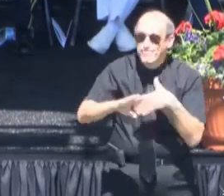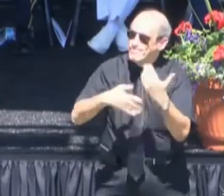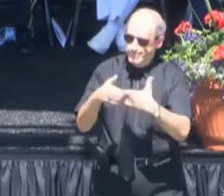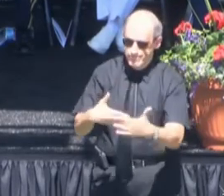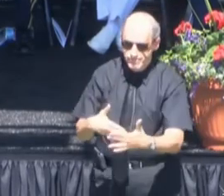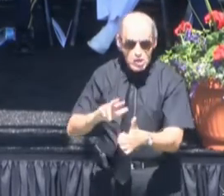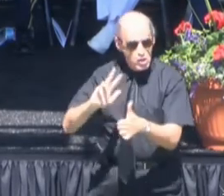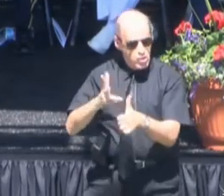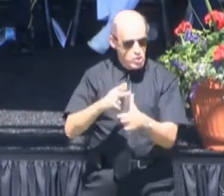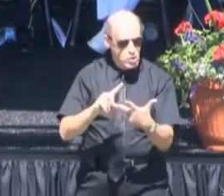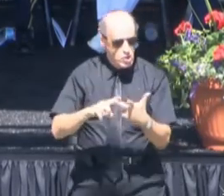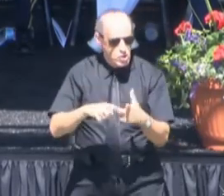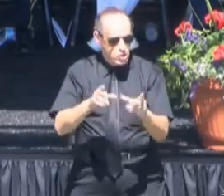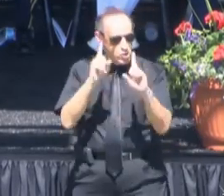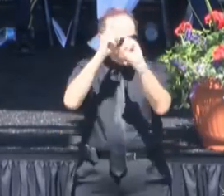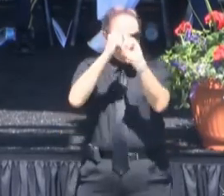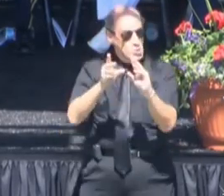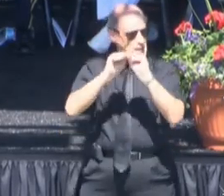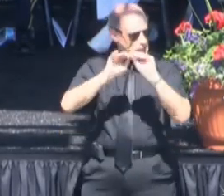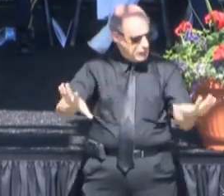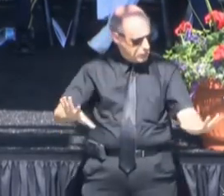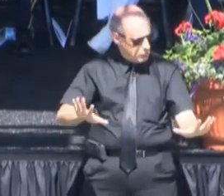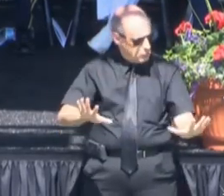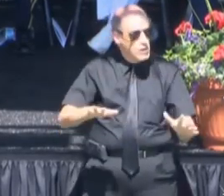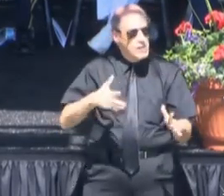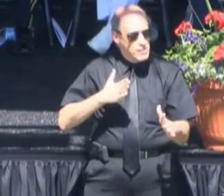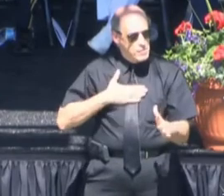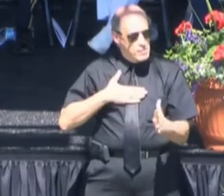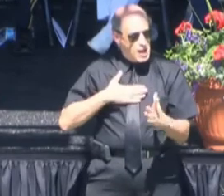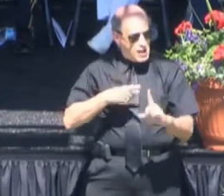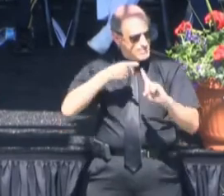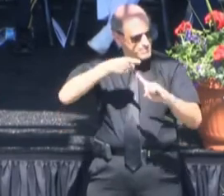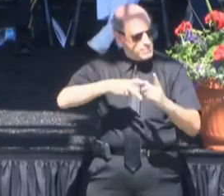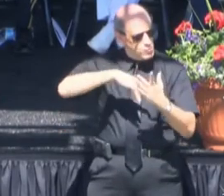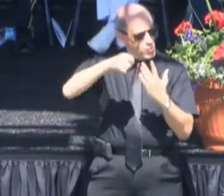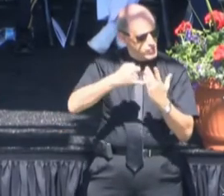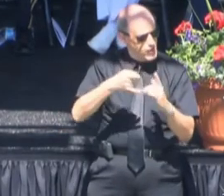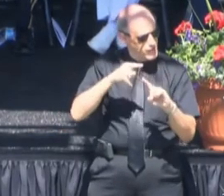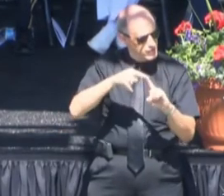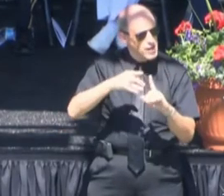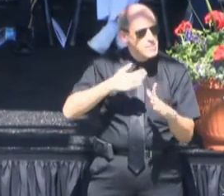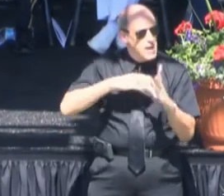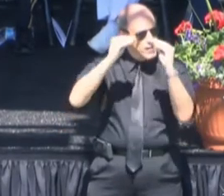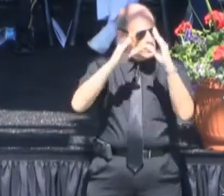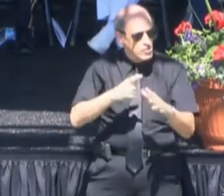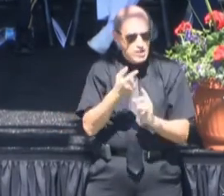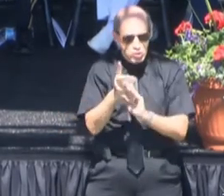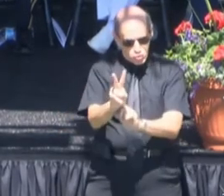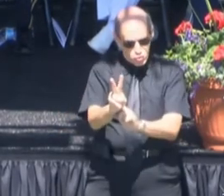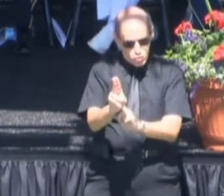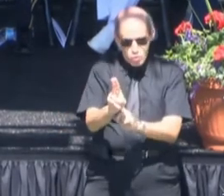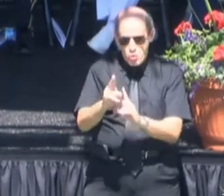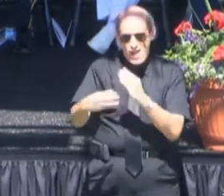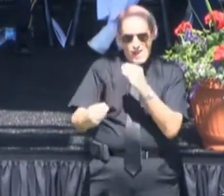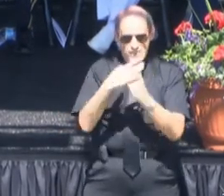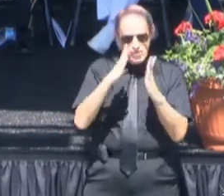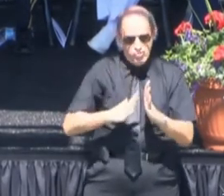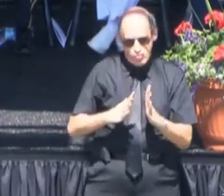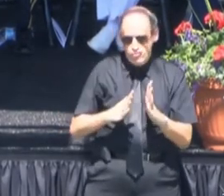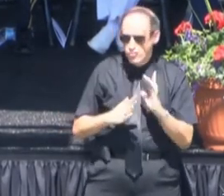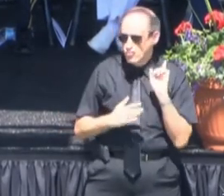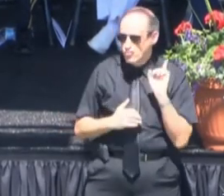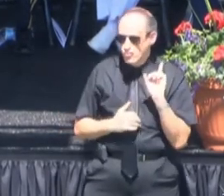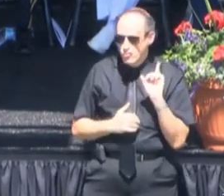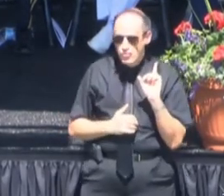3. Have clear goals. During my capstone project, I was lucky enough to have Professor Gu as my advisor.